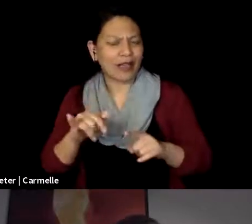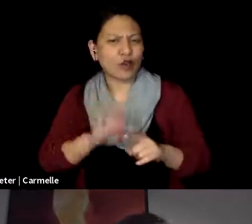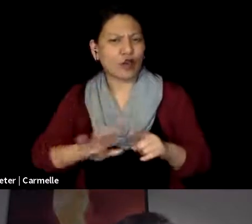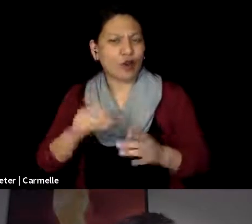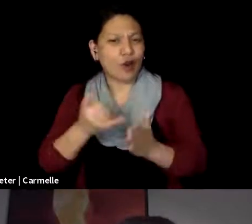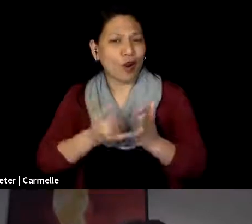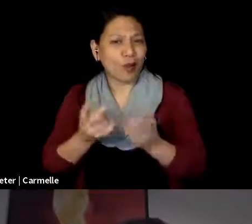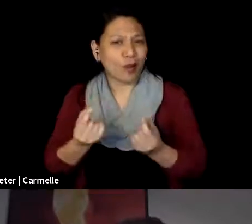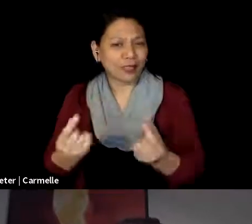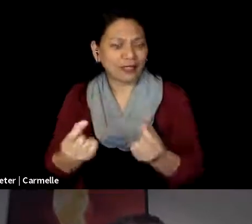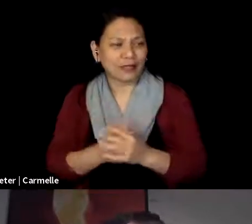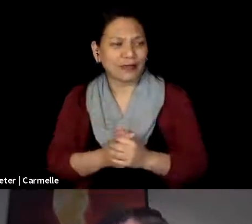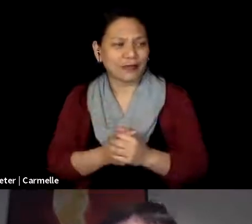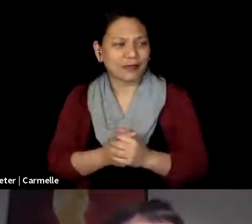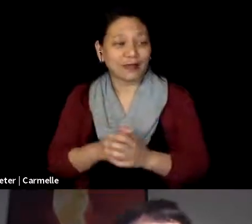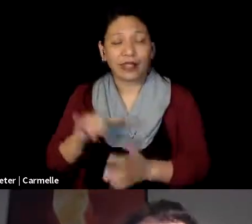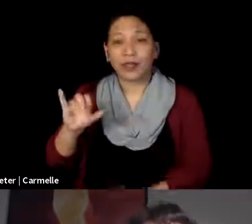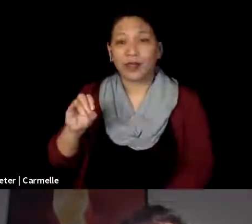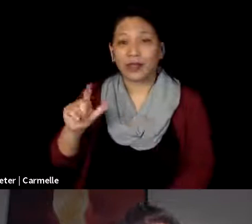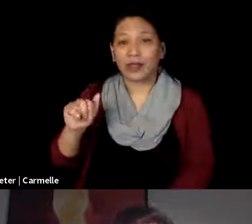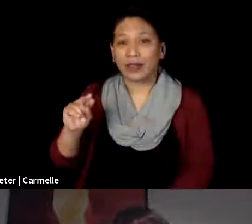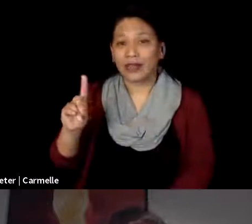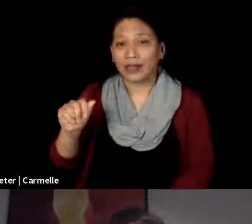I'll start. I think